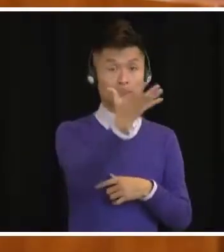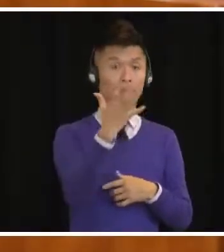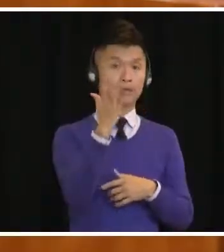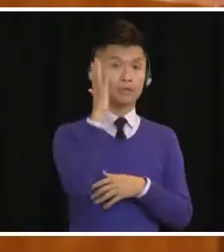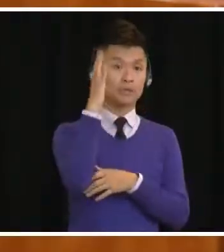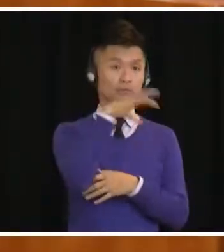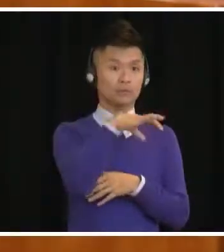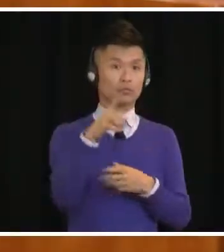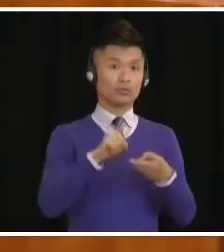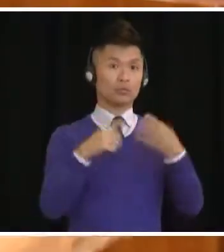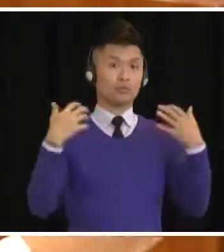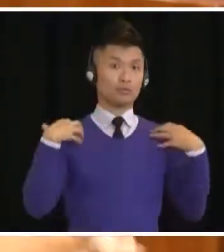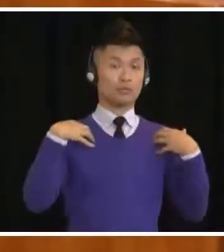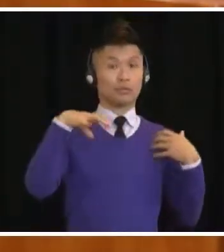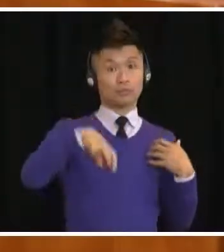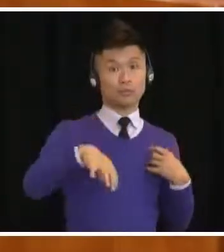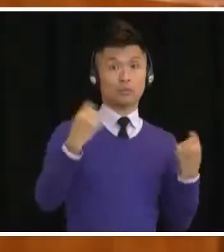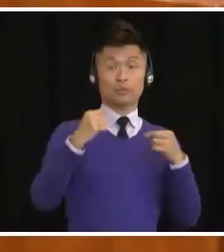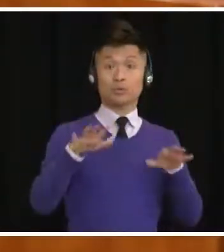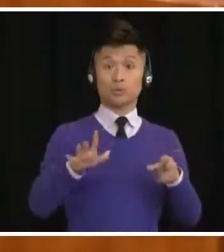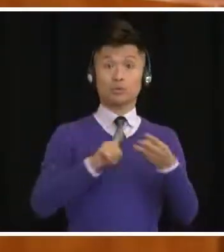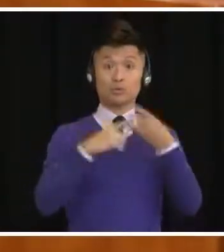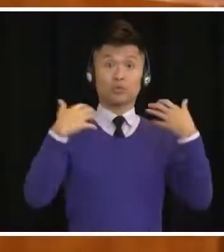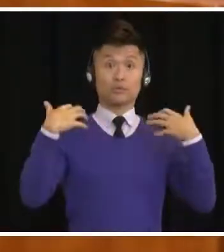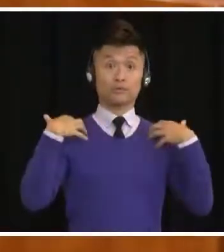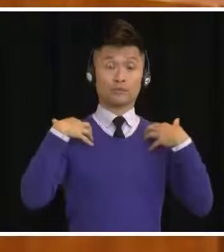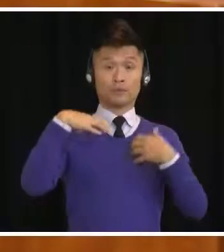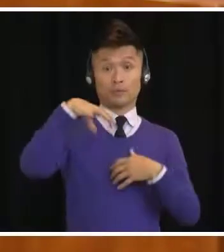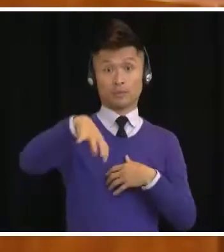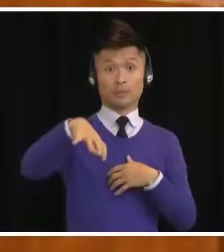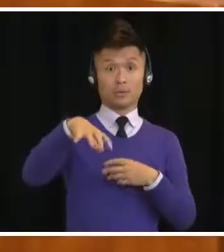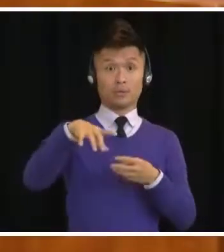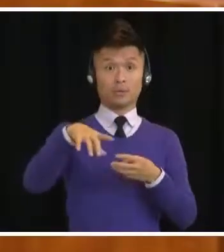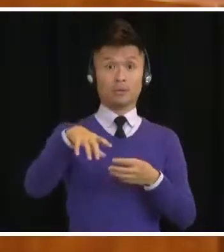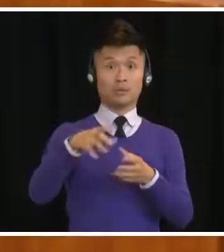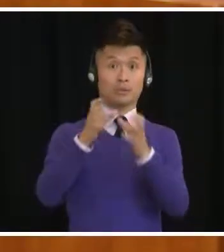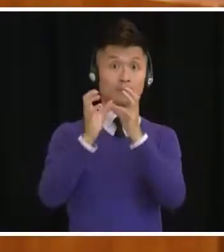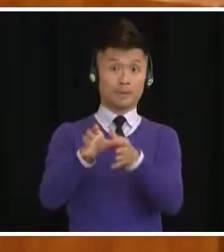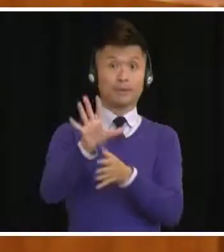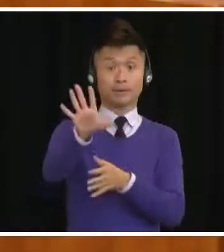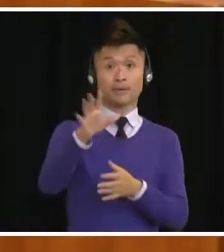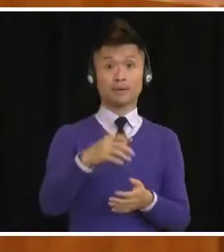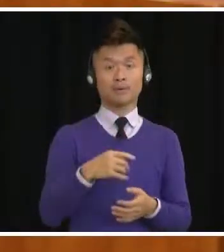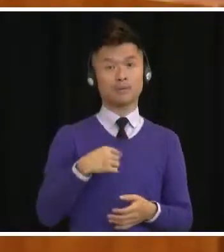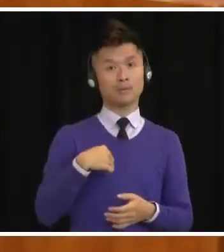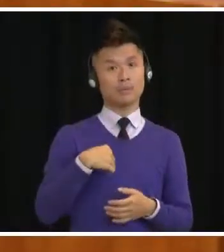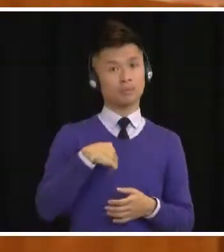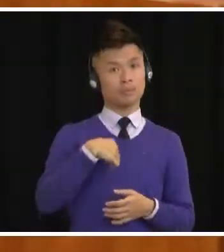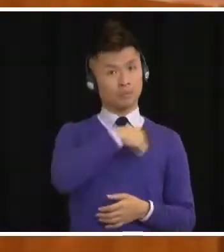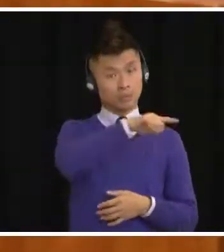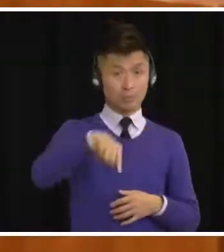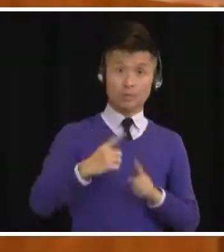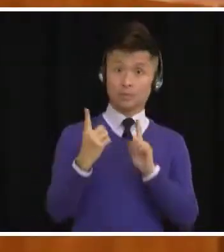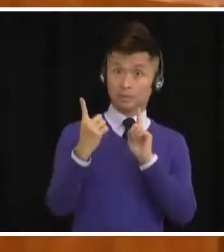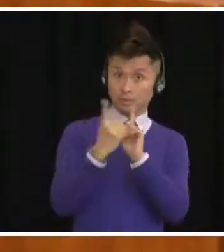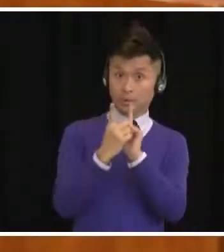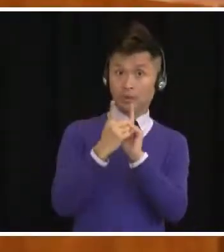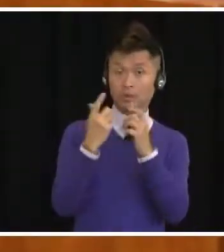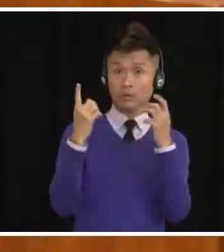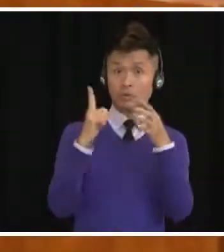imagine that there are competent authorities in charge of